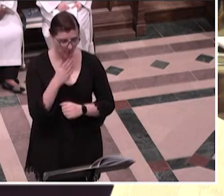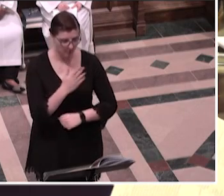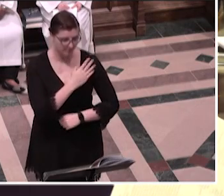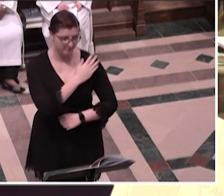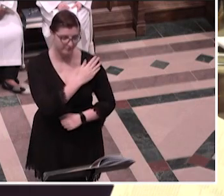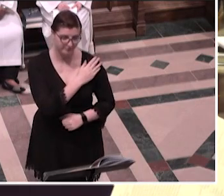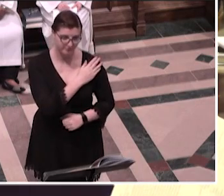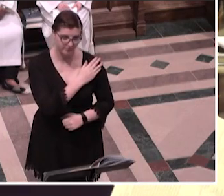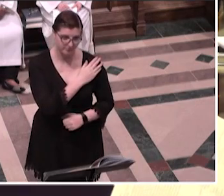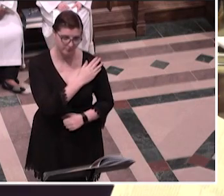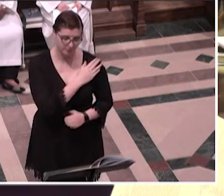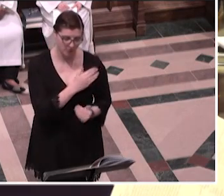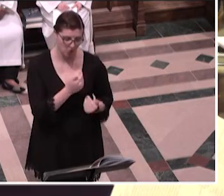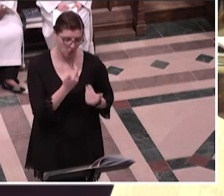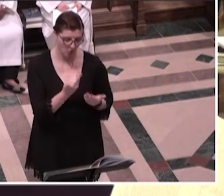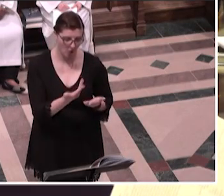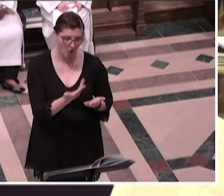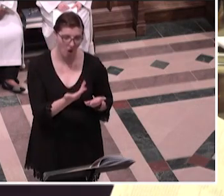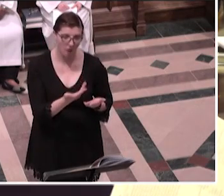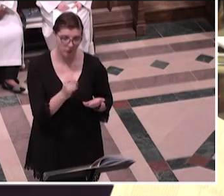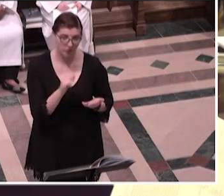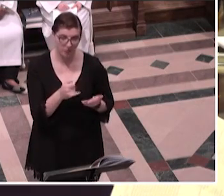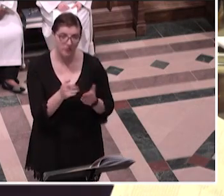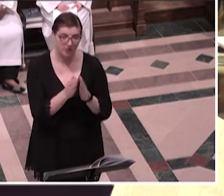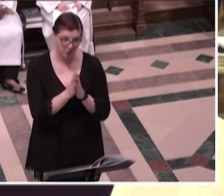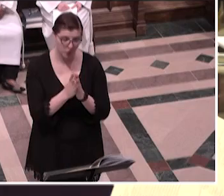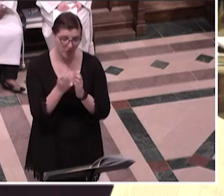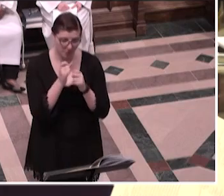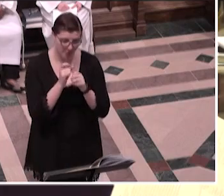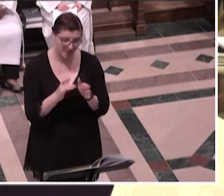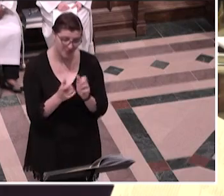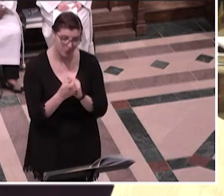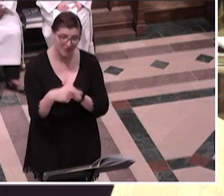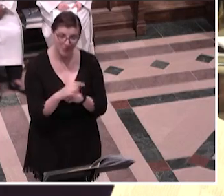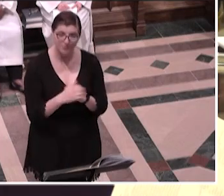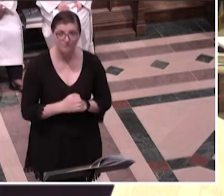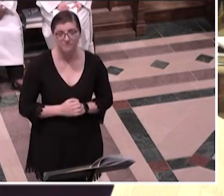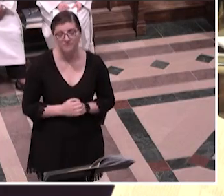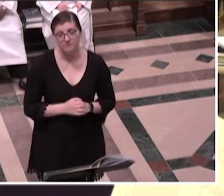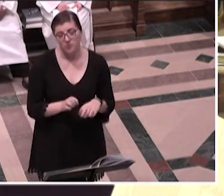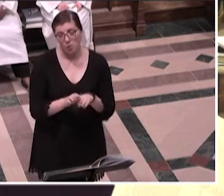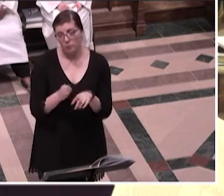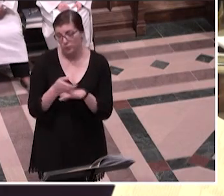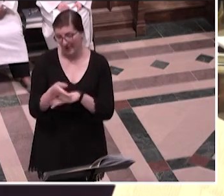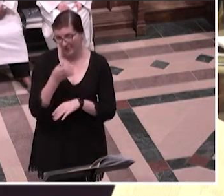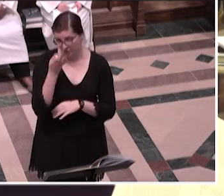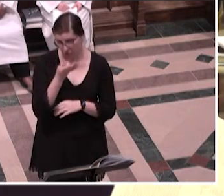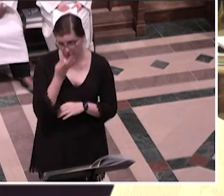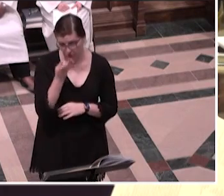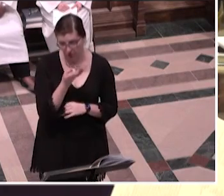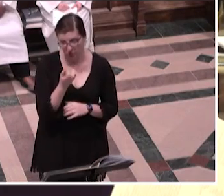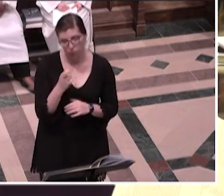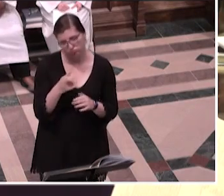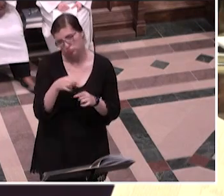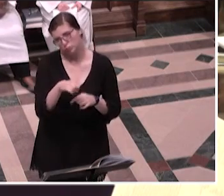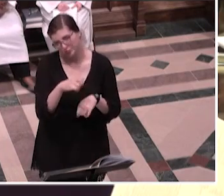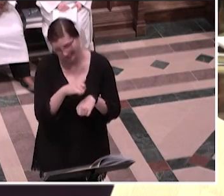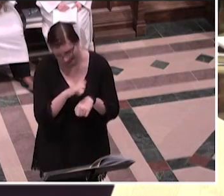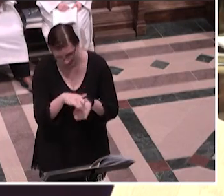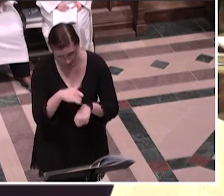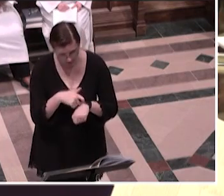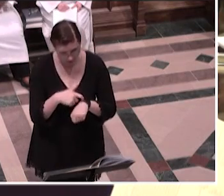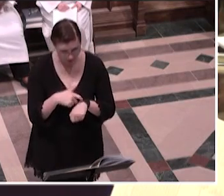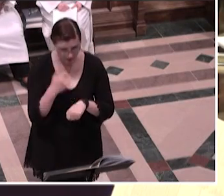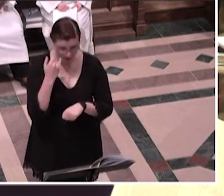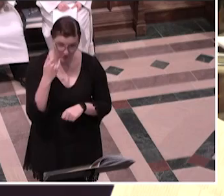that prayer and blessing with you. Also, after communion today, or during that period of time, if you are